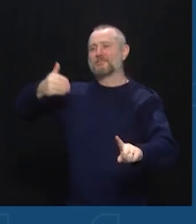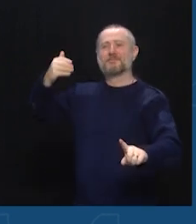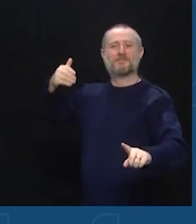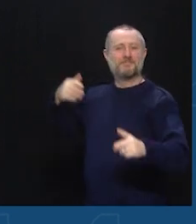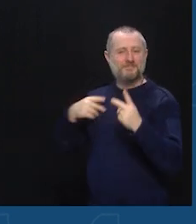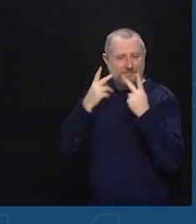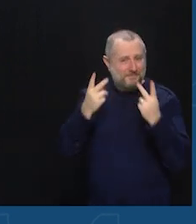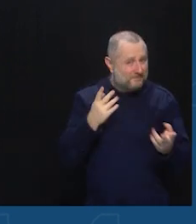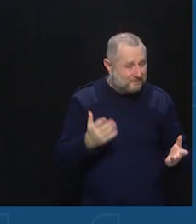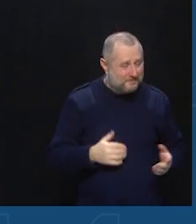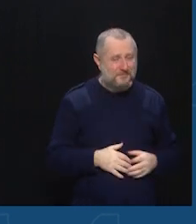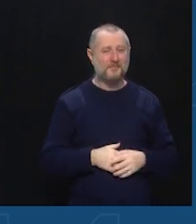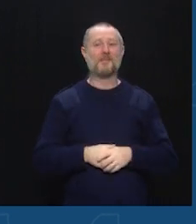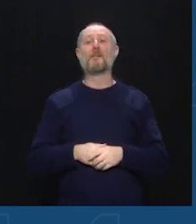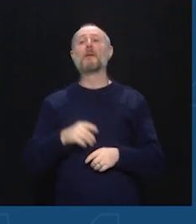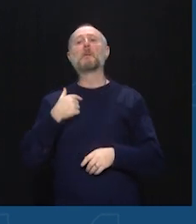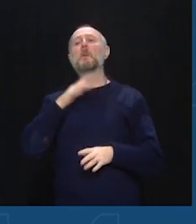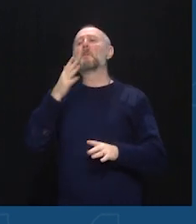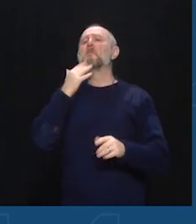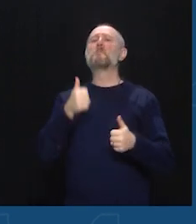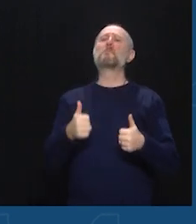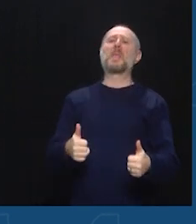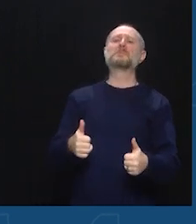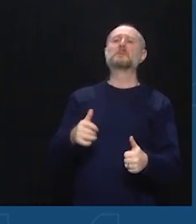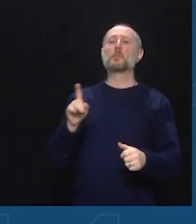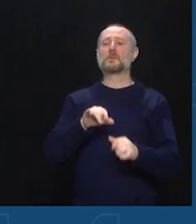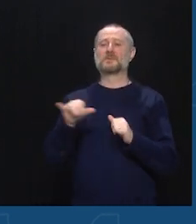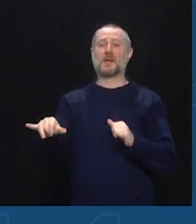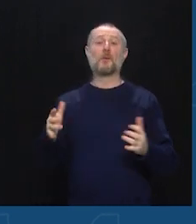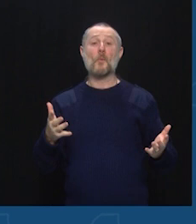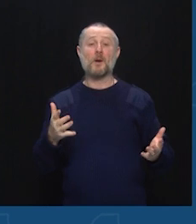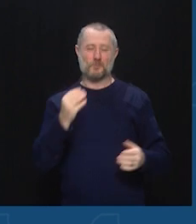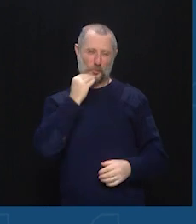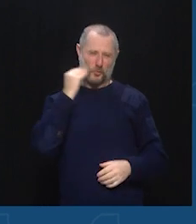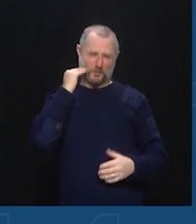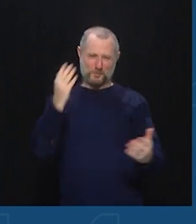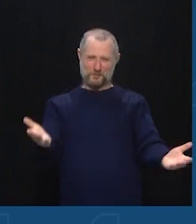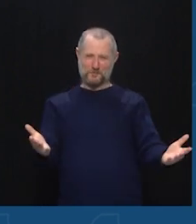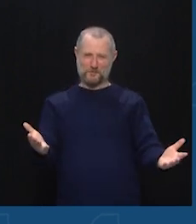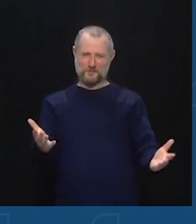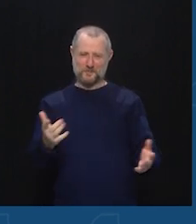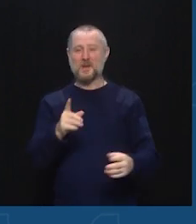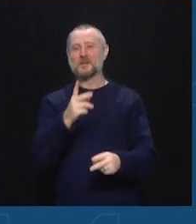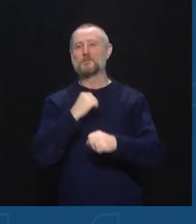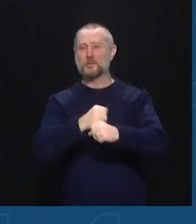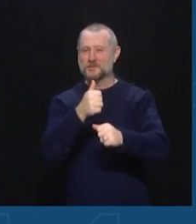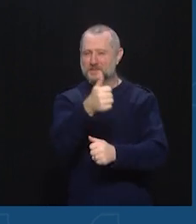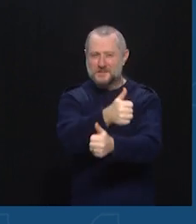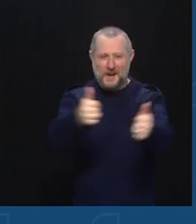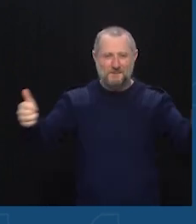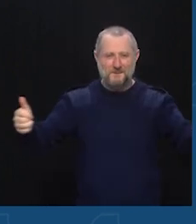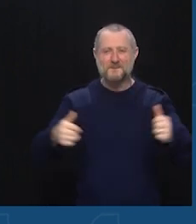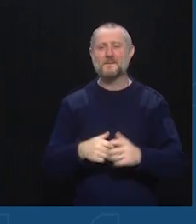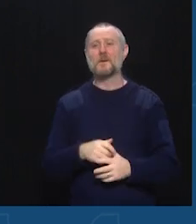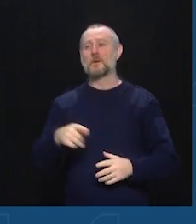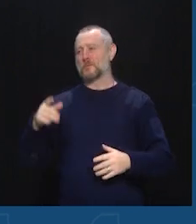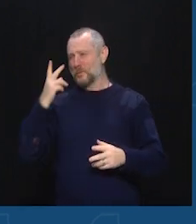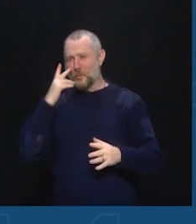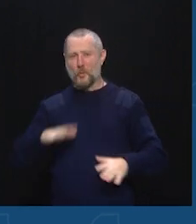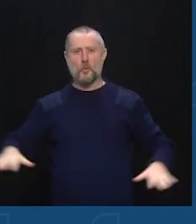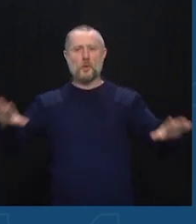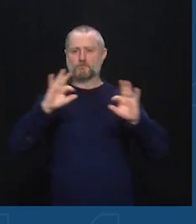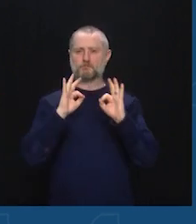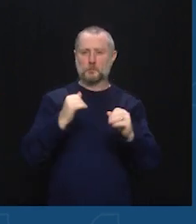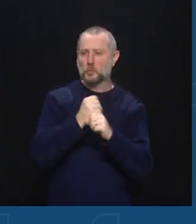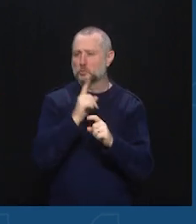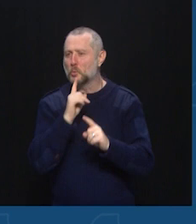storm events. So the best place to be, at home. Protect yourselves, and hopefully everybody is prepared at home with